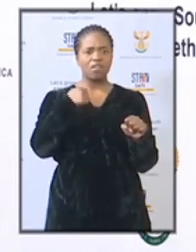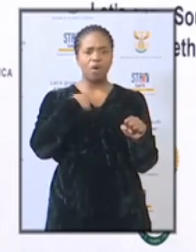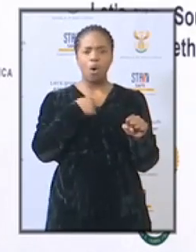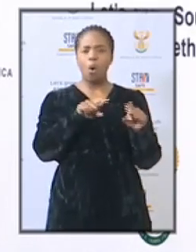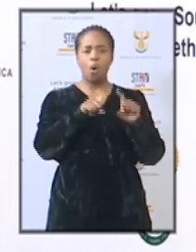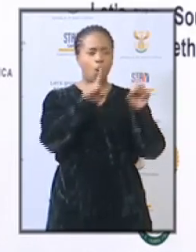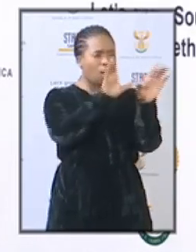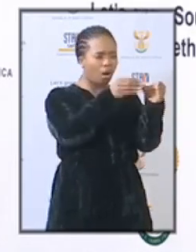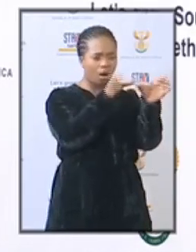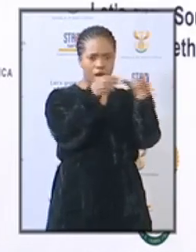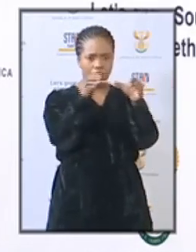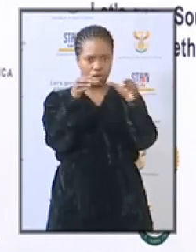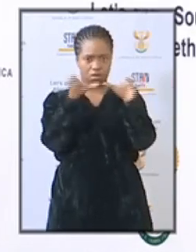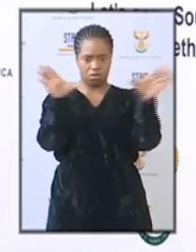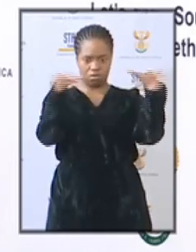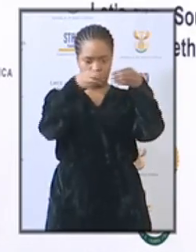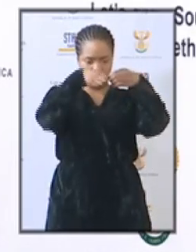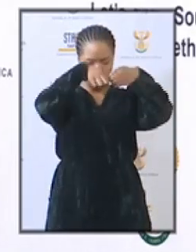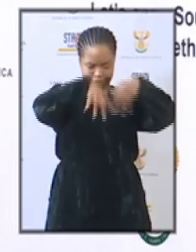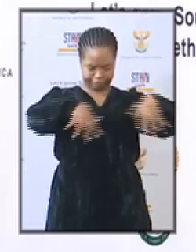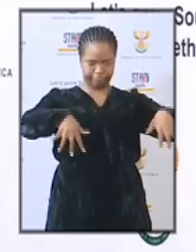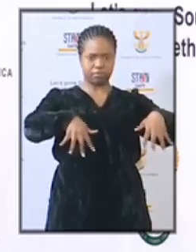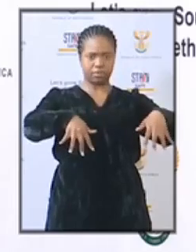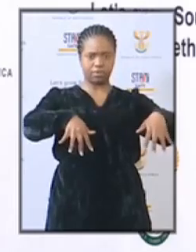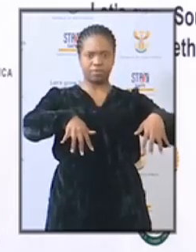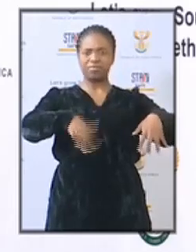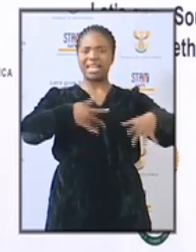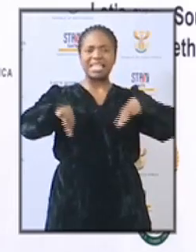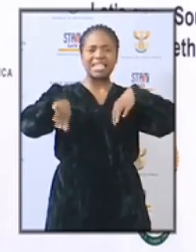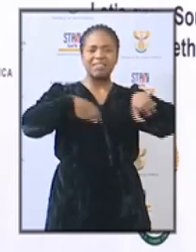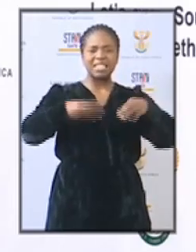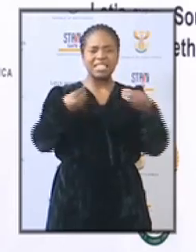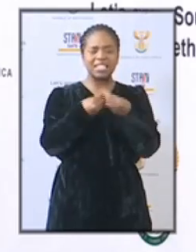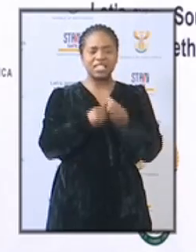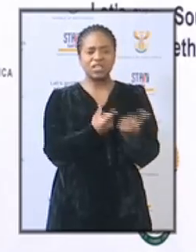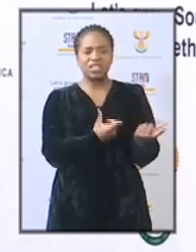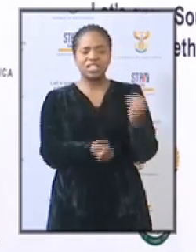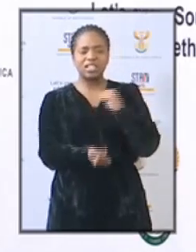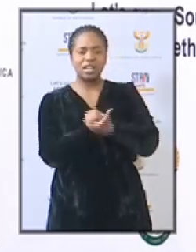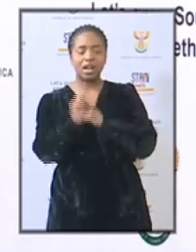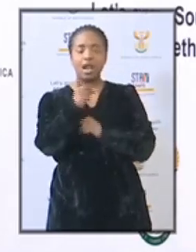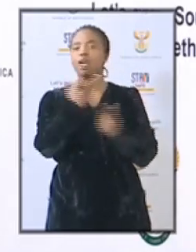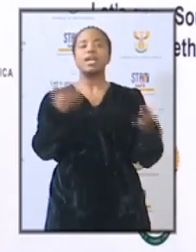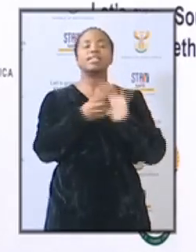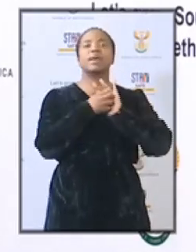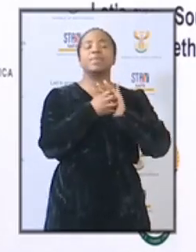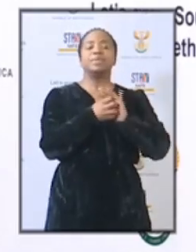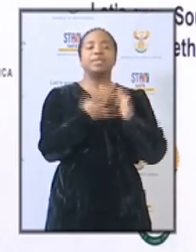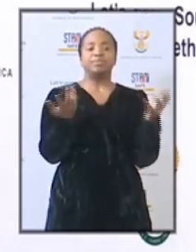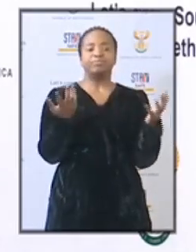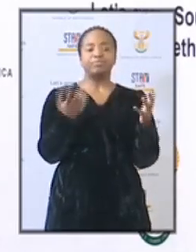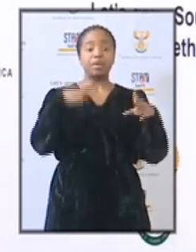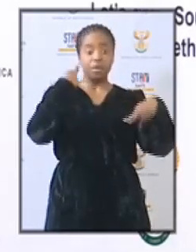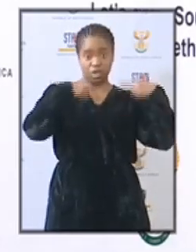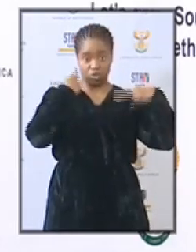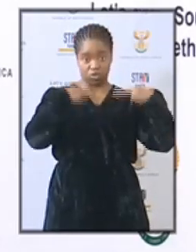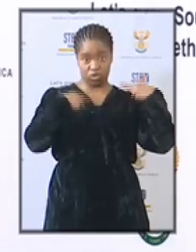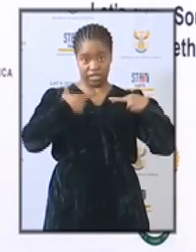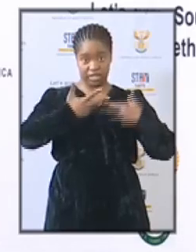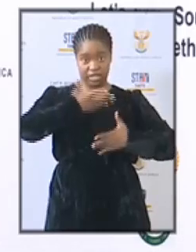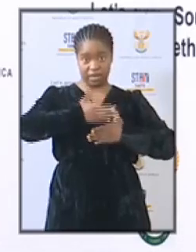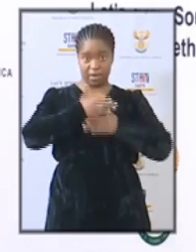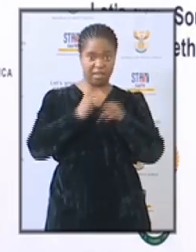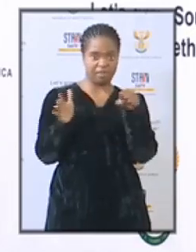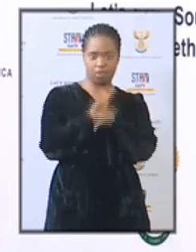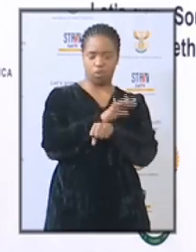the tourism, direct and indirect activities, because when we have tourism, for example, the restaurants operating